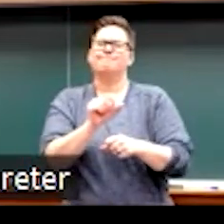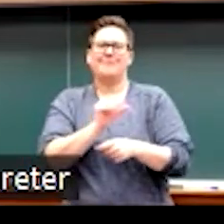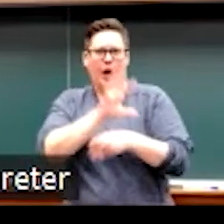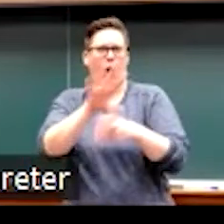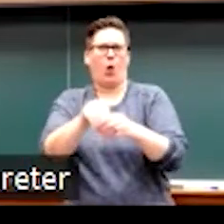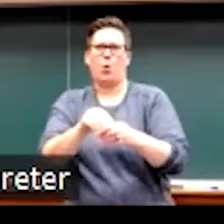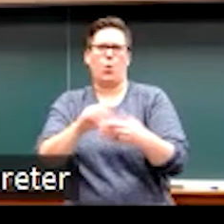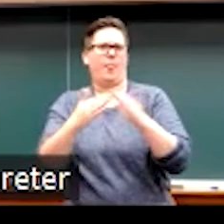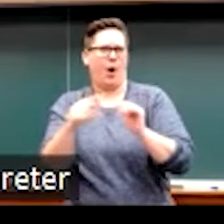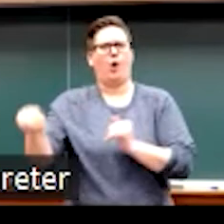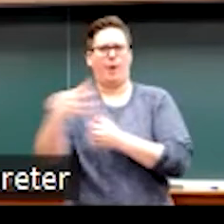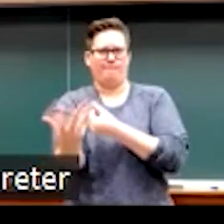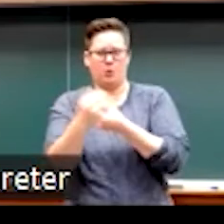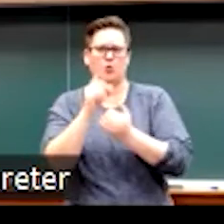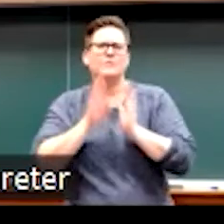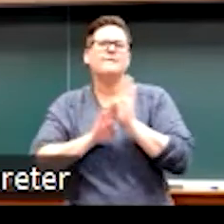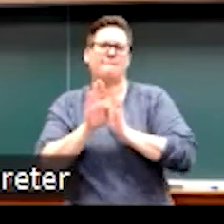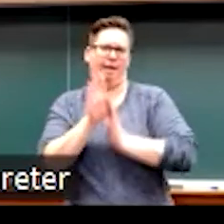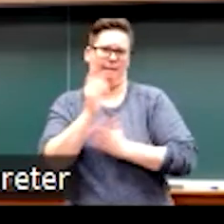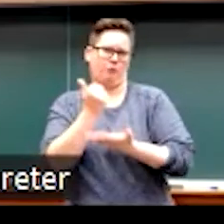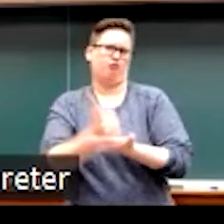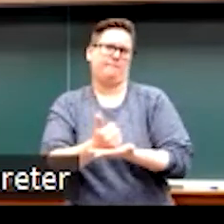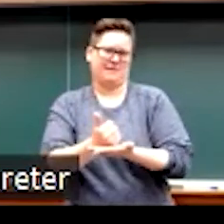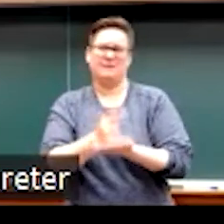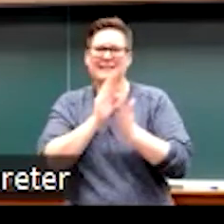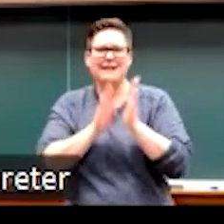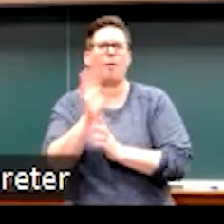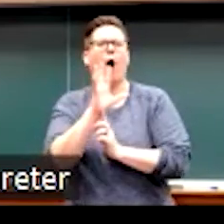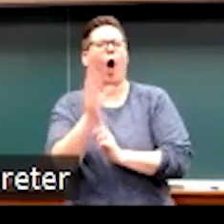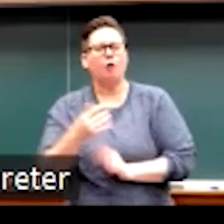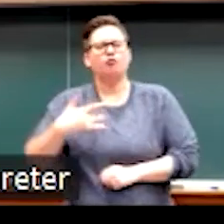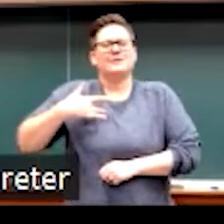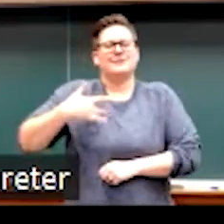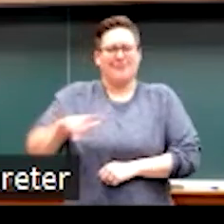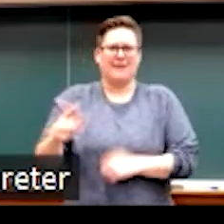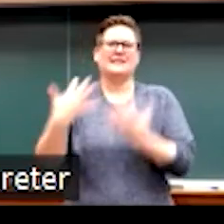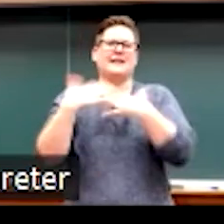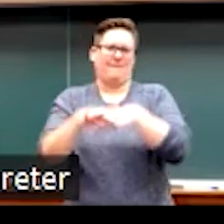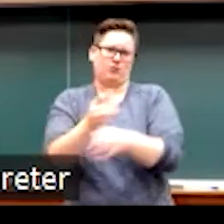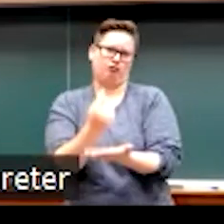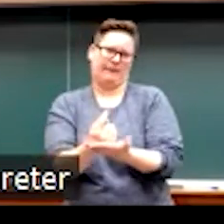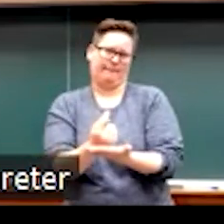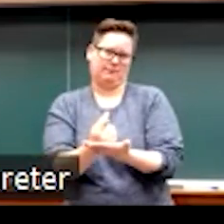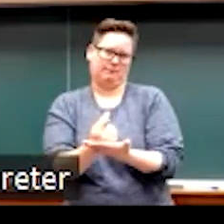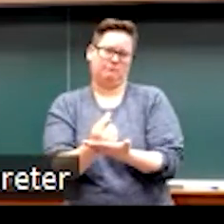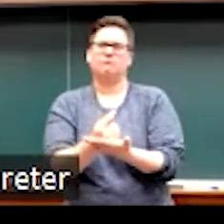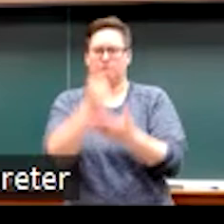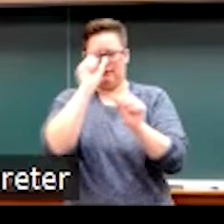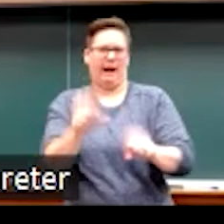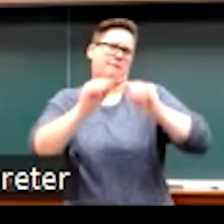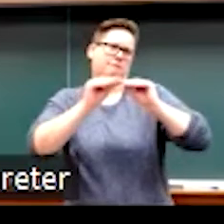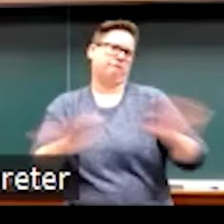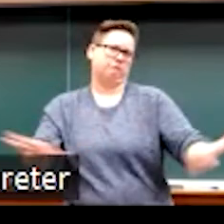include community stakeholders in the development of these to develop culturally sensitive integrated treatments that are